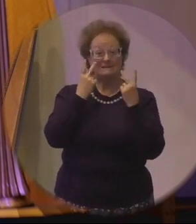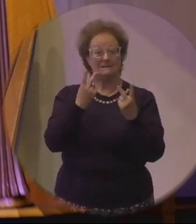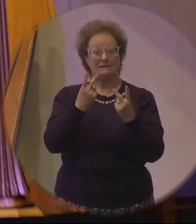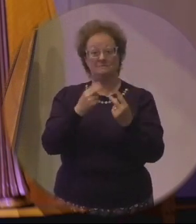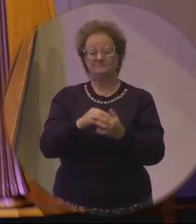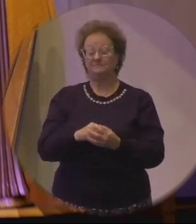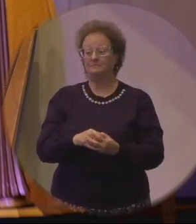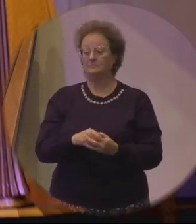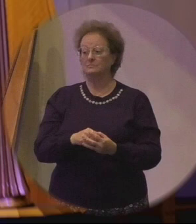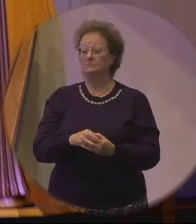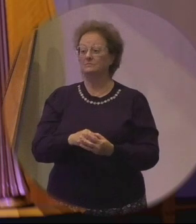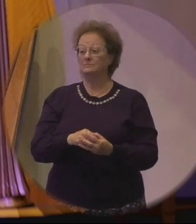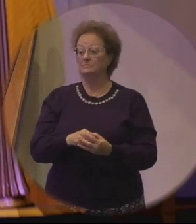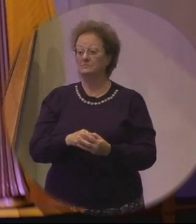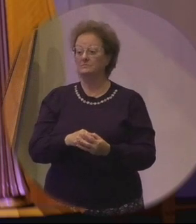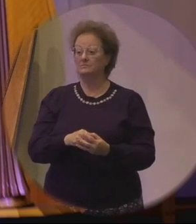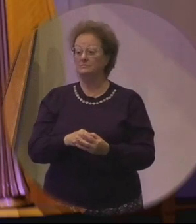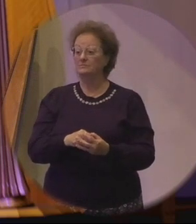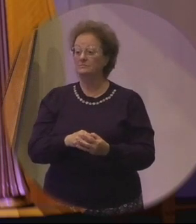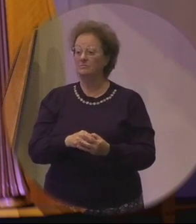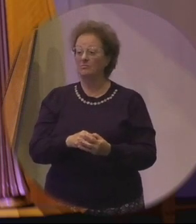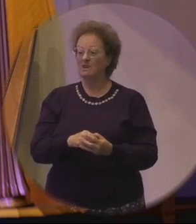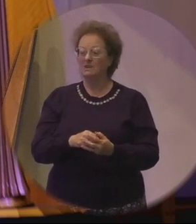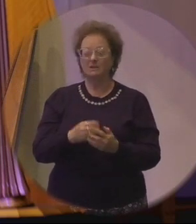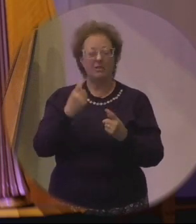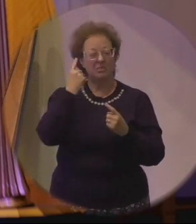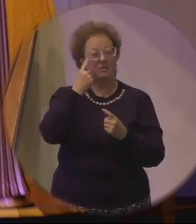Now, take that question, though, of Nathanael's, and let's